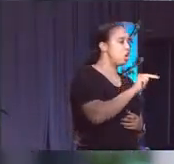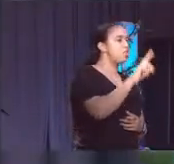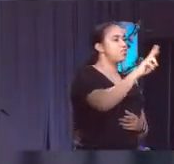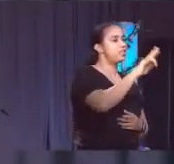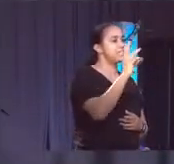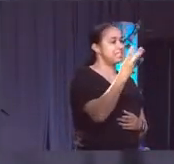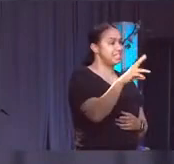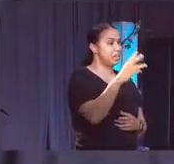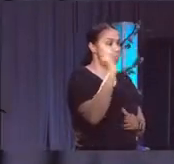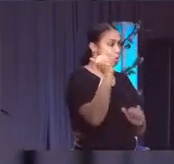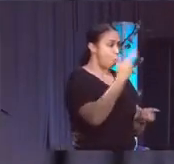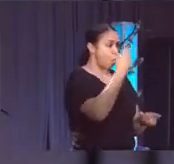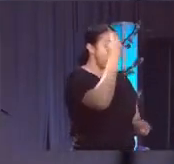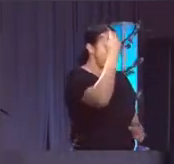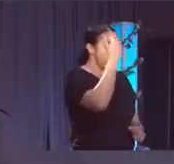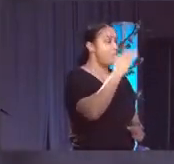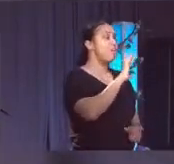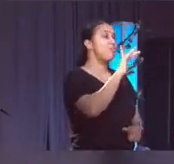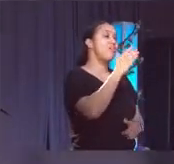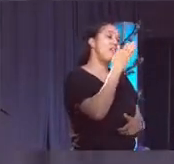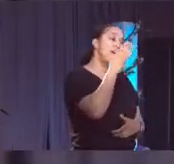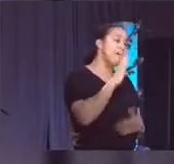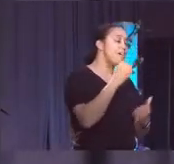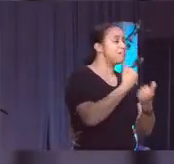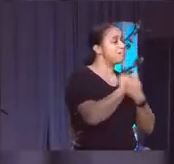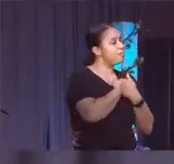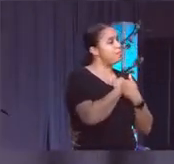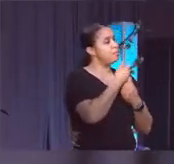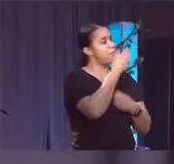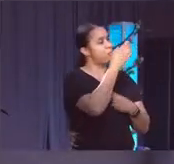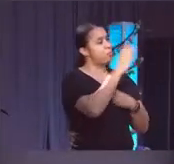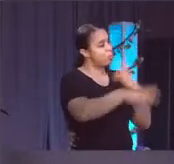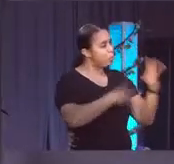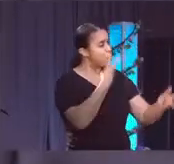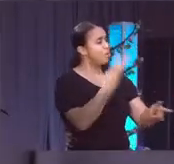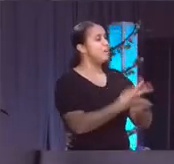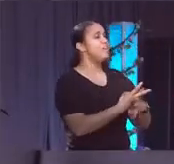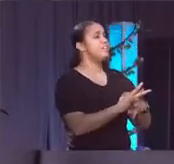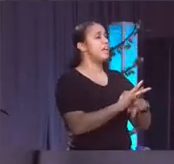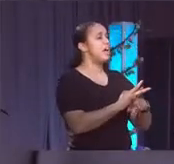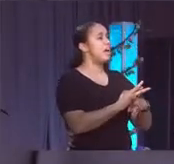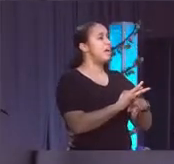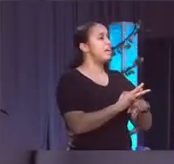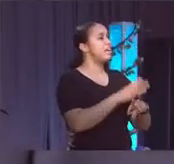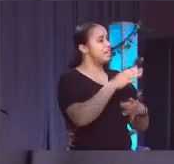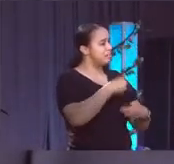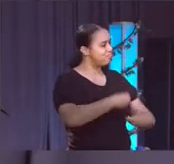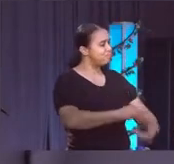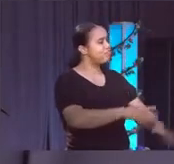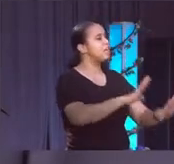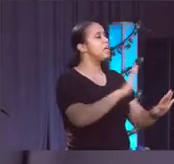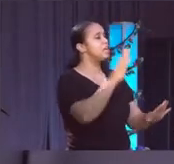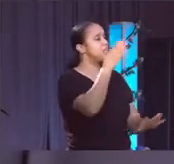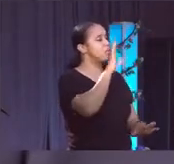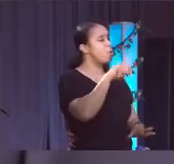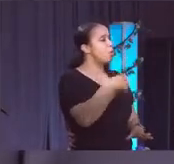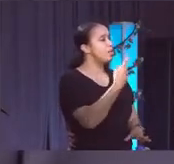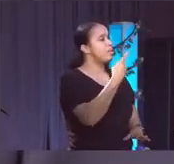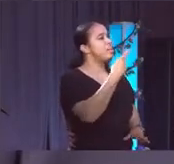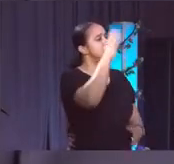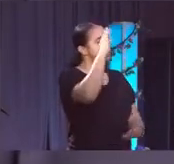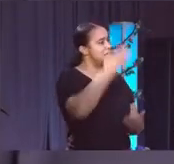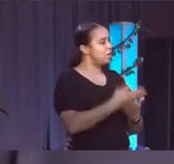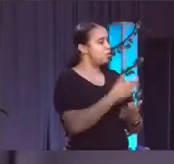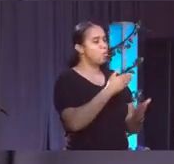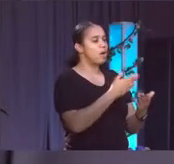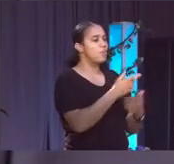it. God so loved the world that he gave his only begotten son, that whoever believes in